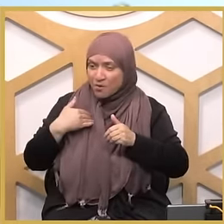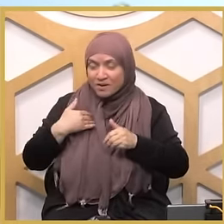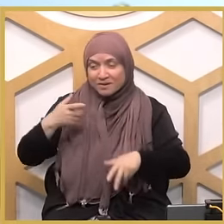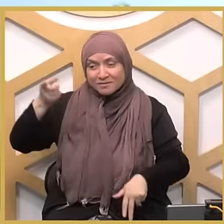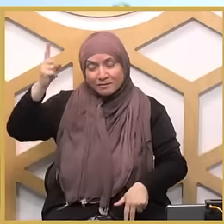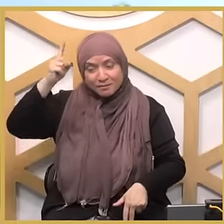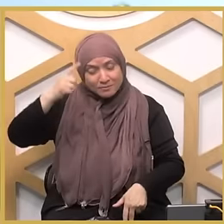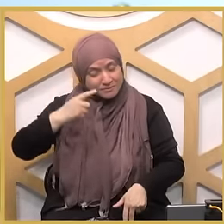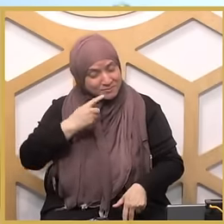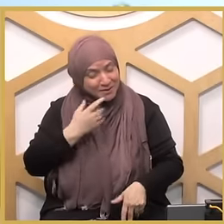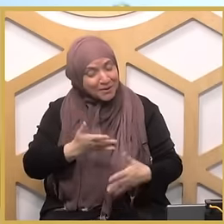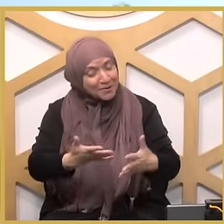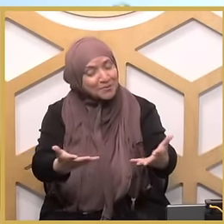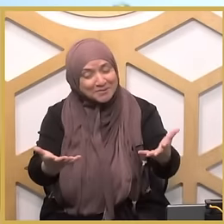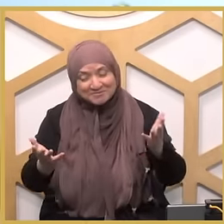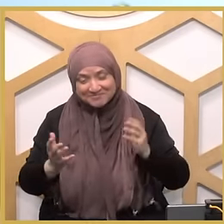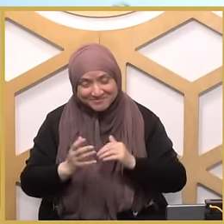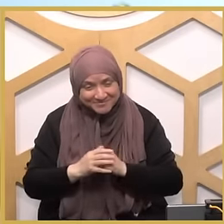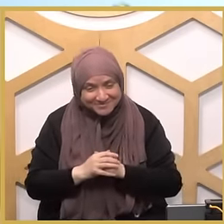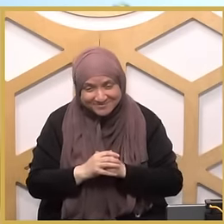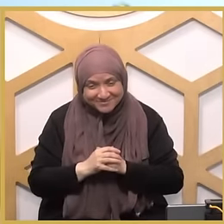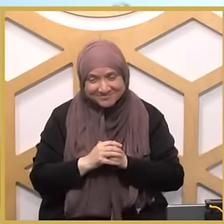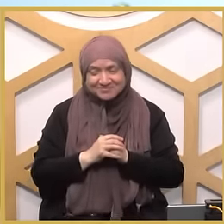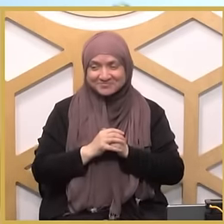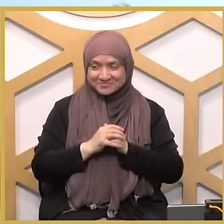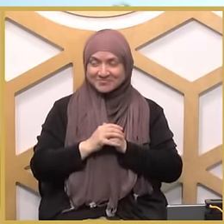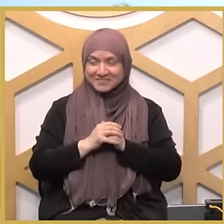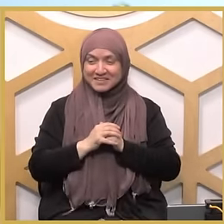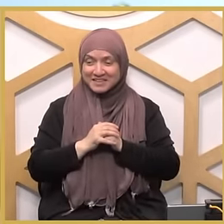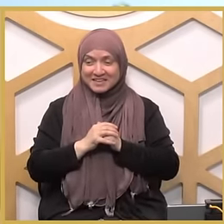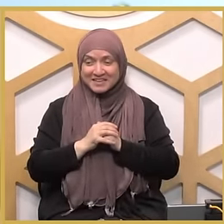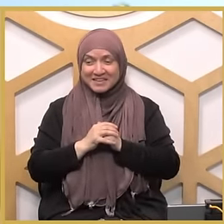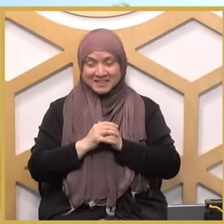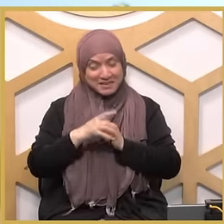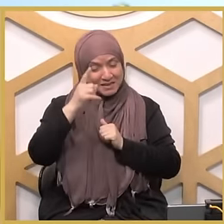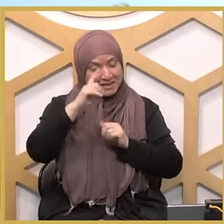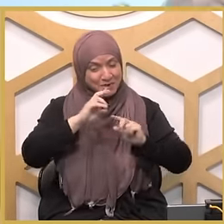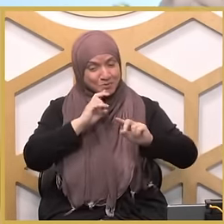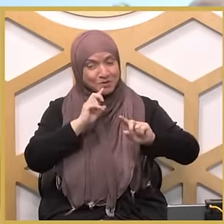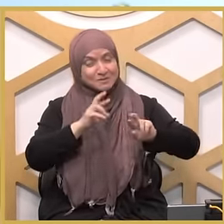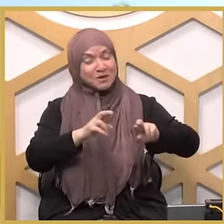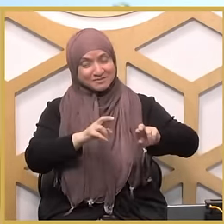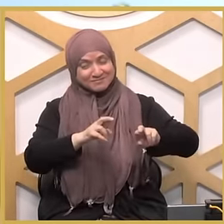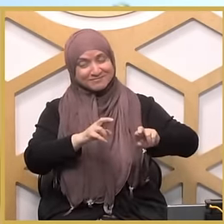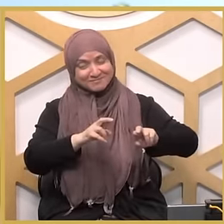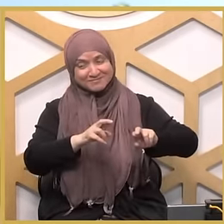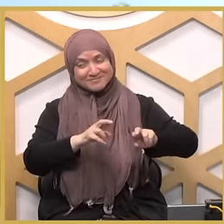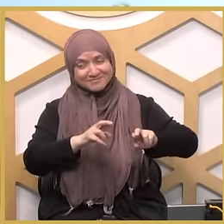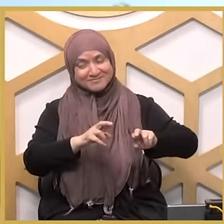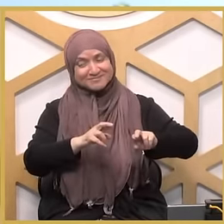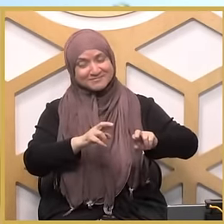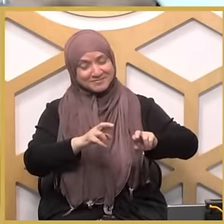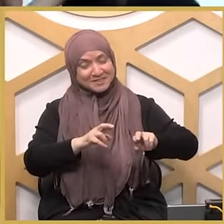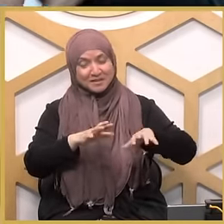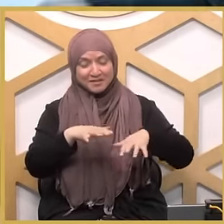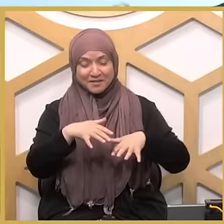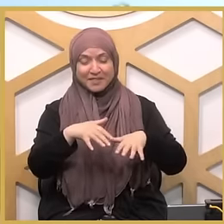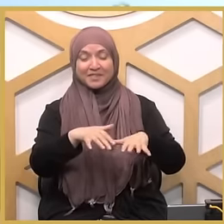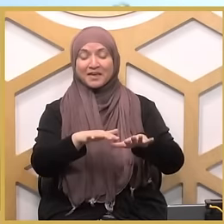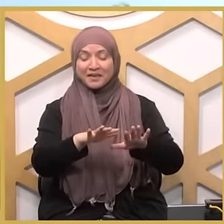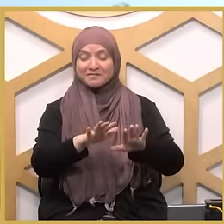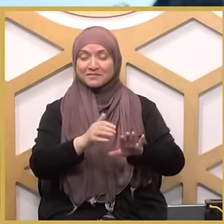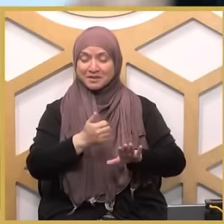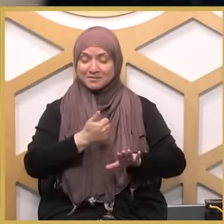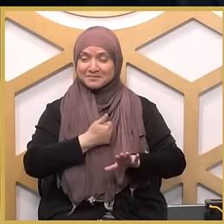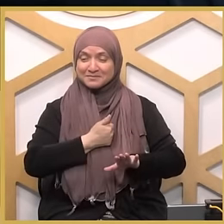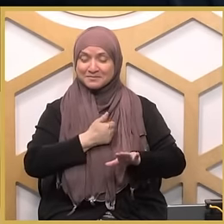Utruk nafsak wa ta'al. Leave yourself and come. Leave yourself and come. Put yourself at the door,